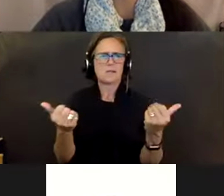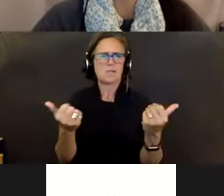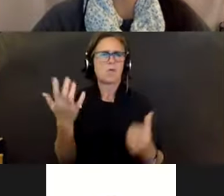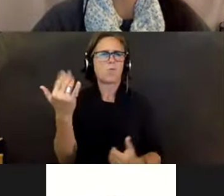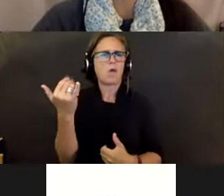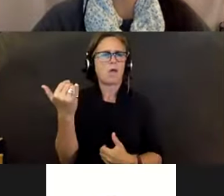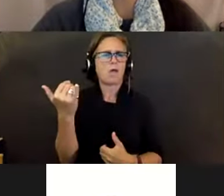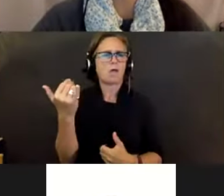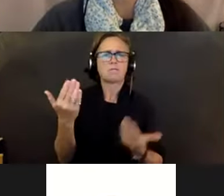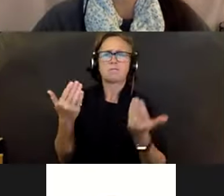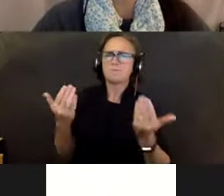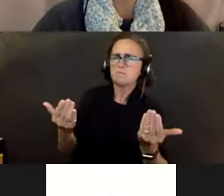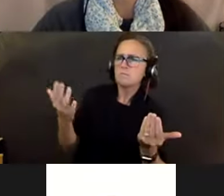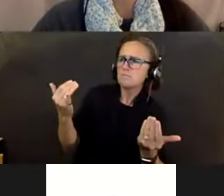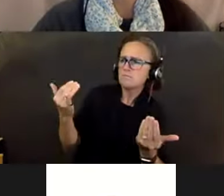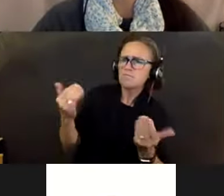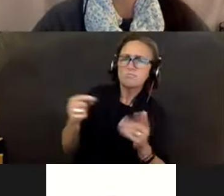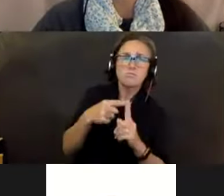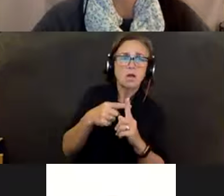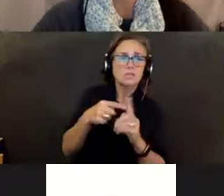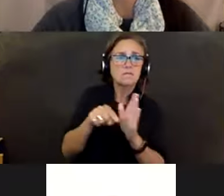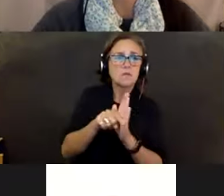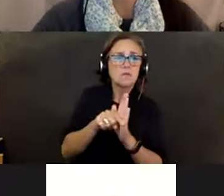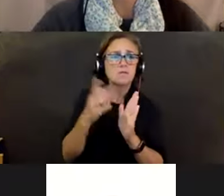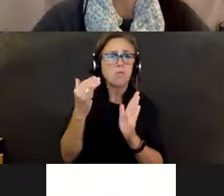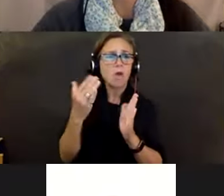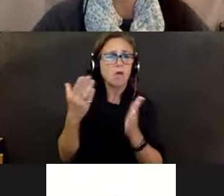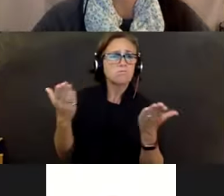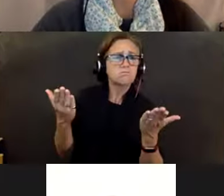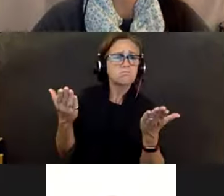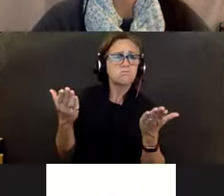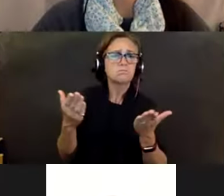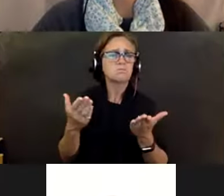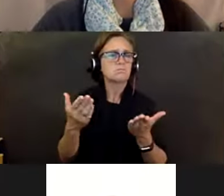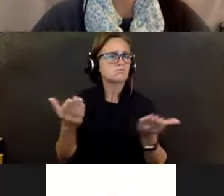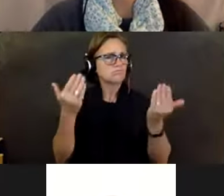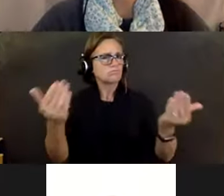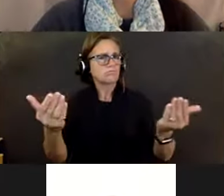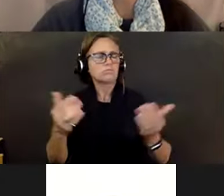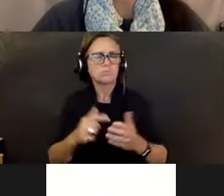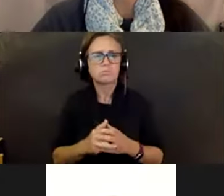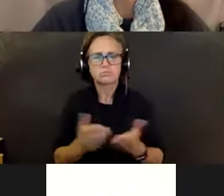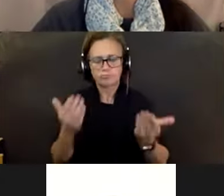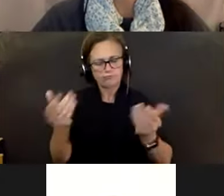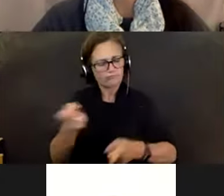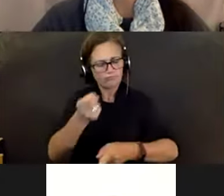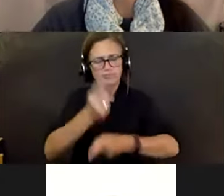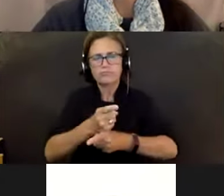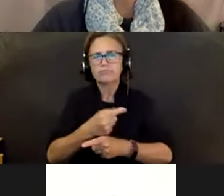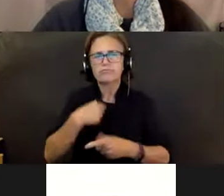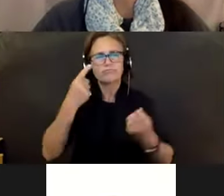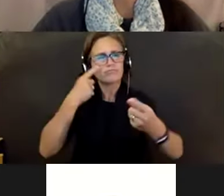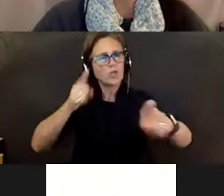or is that counterproductive? Is this positive or negative? So you're right. I think asking those questions, and I've experienced it, is absolutely